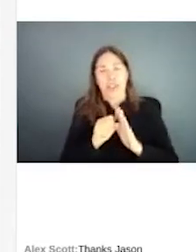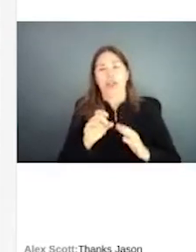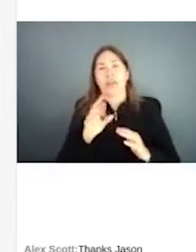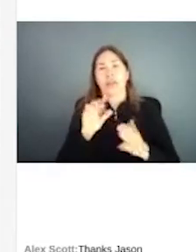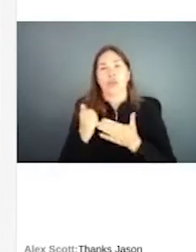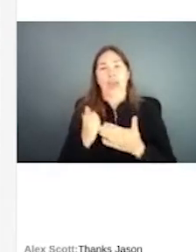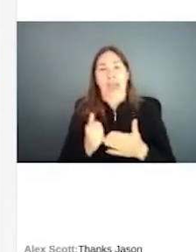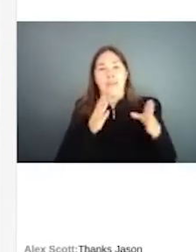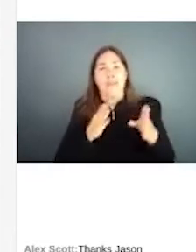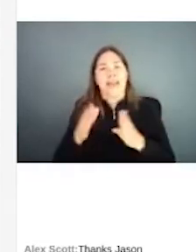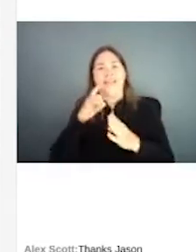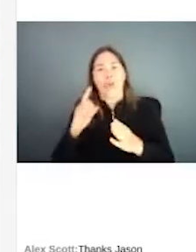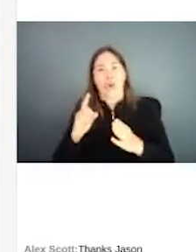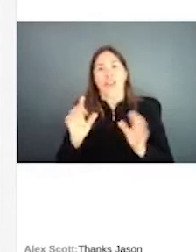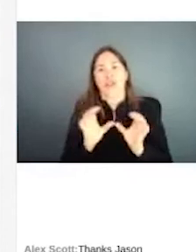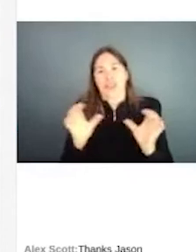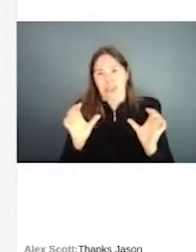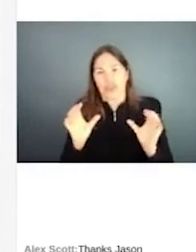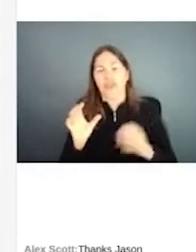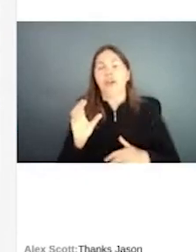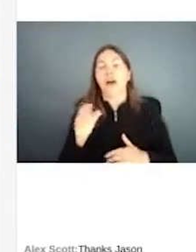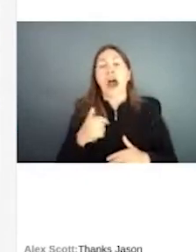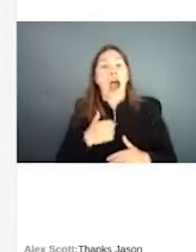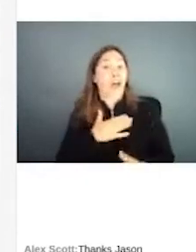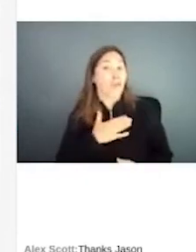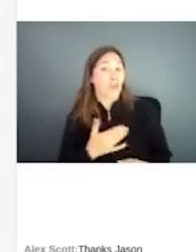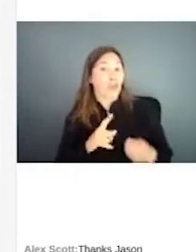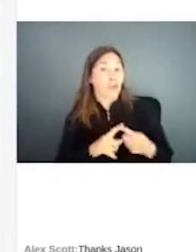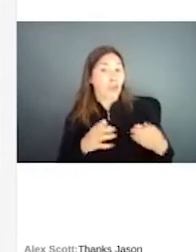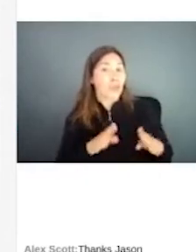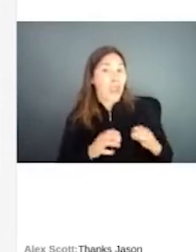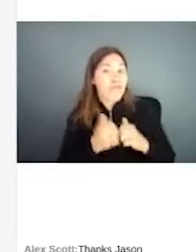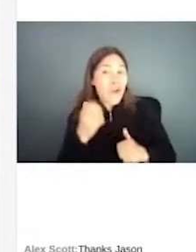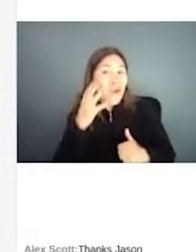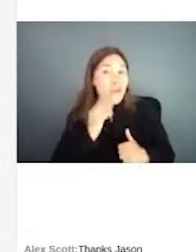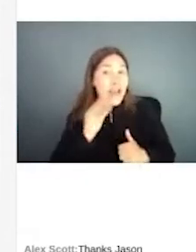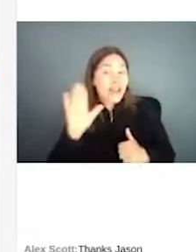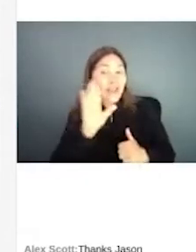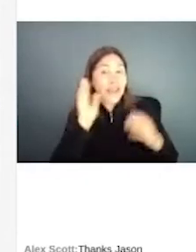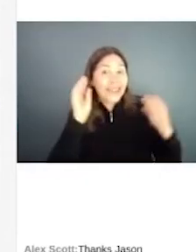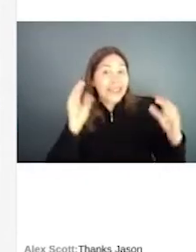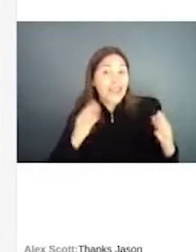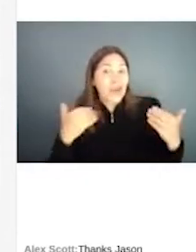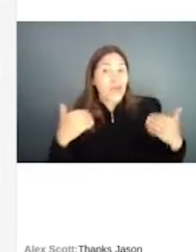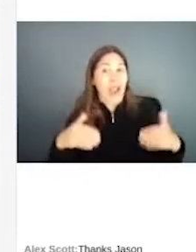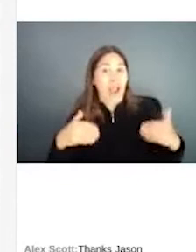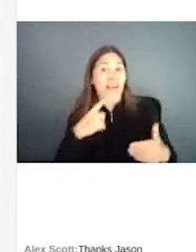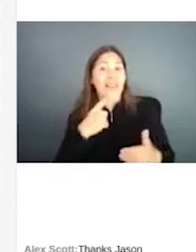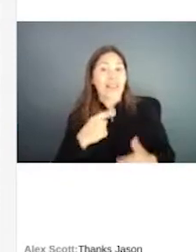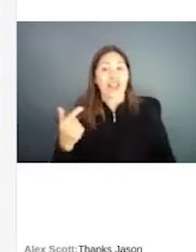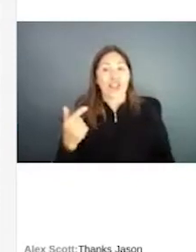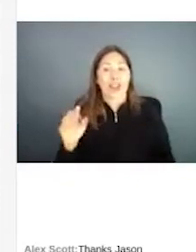help you prepare for the credential. And I would be willing to bet that most experienced teachers out there would say the